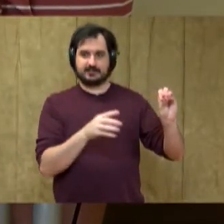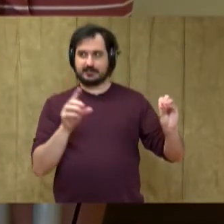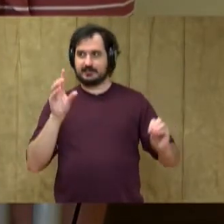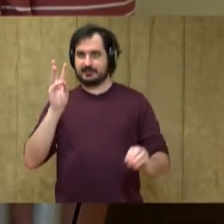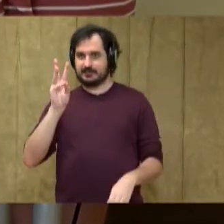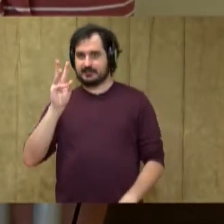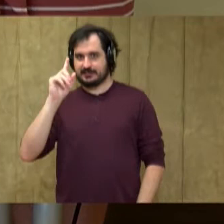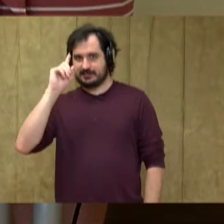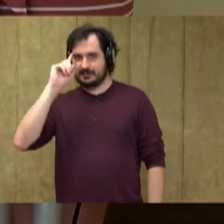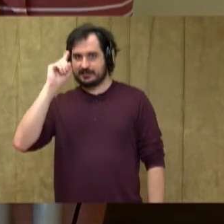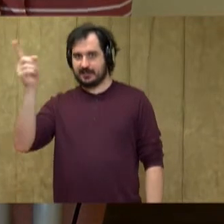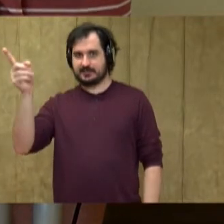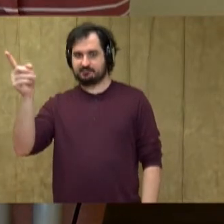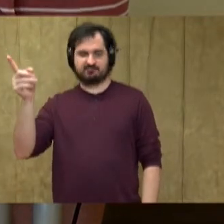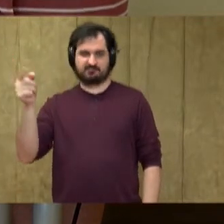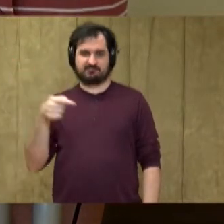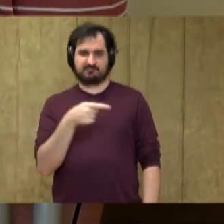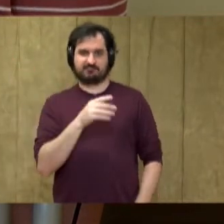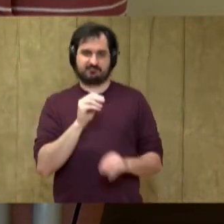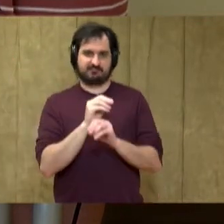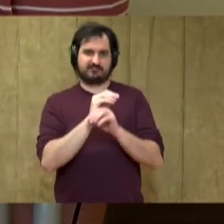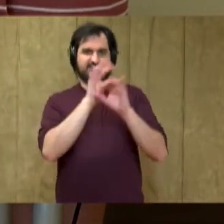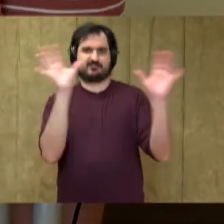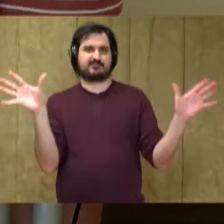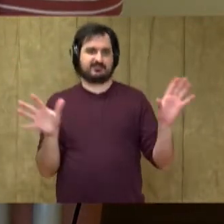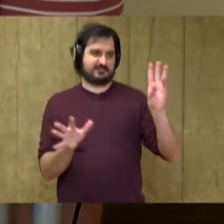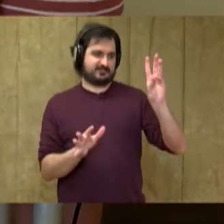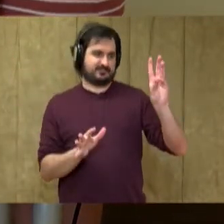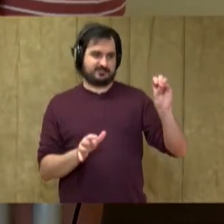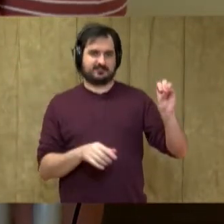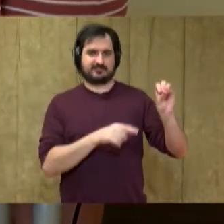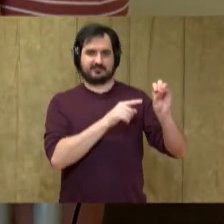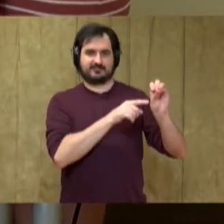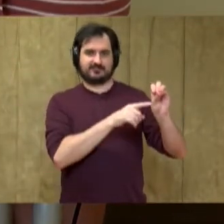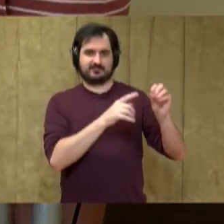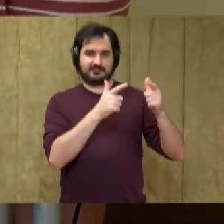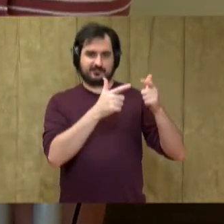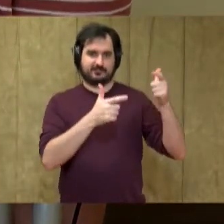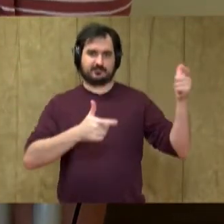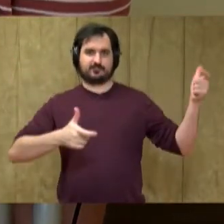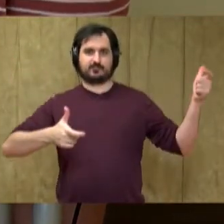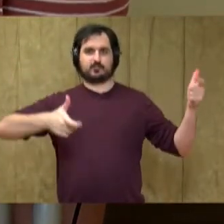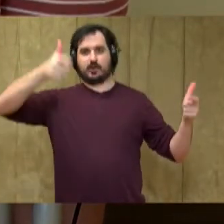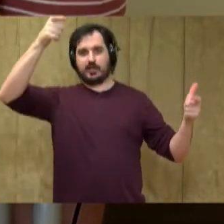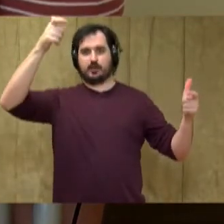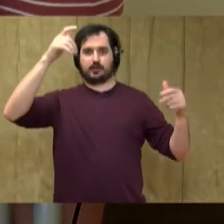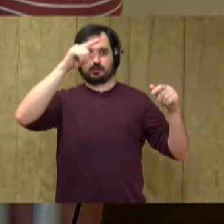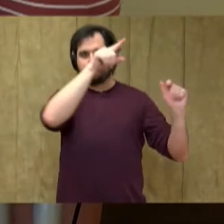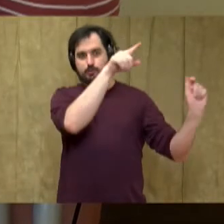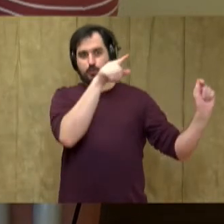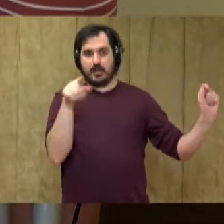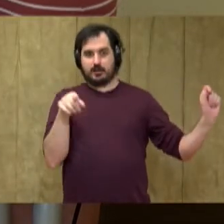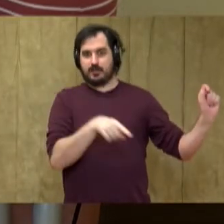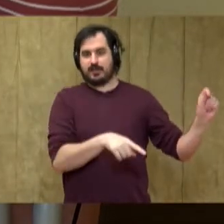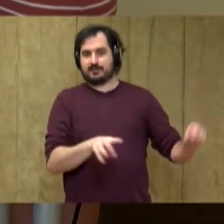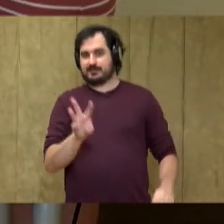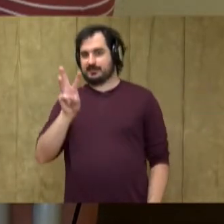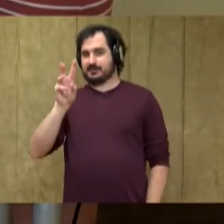6 dimes, our 60 cents would be greater than our 6 pennies or our 6 hundredths.